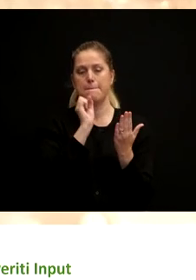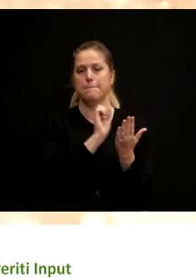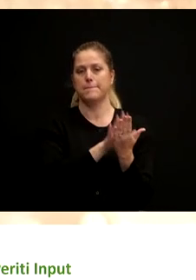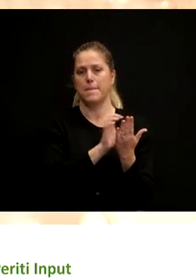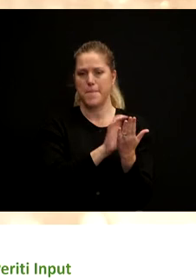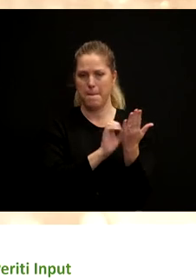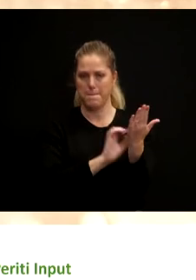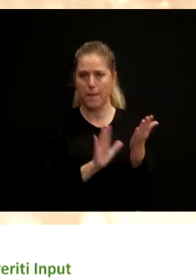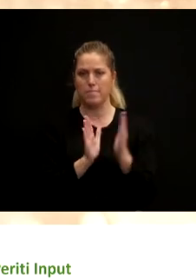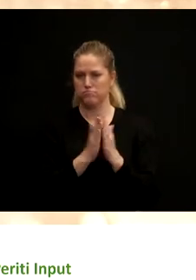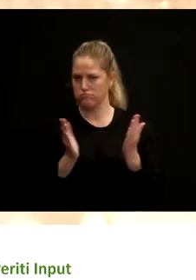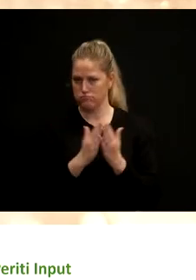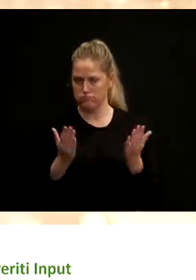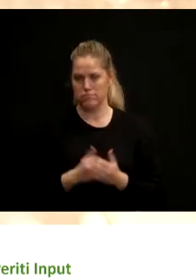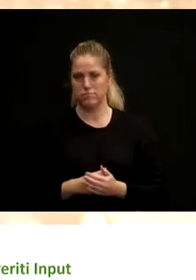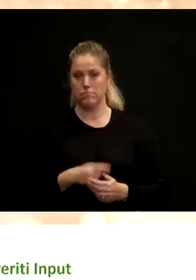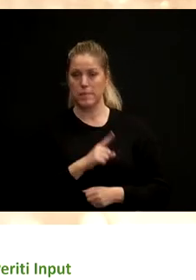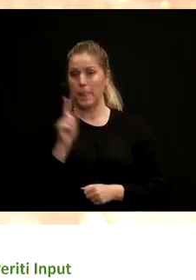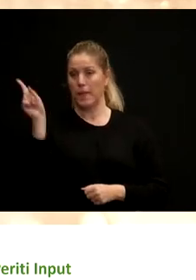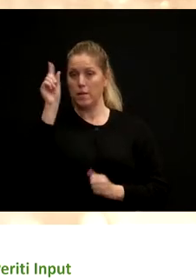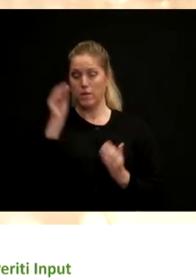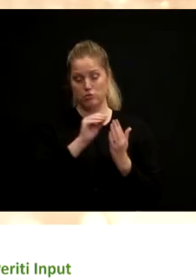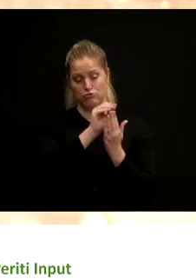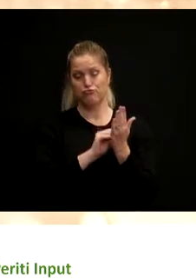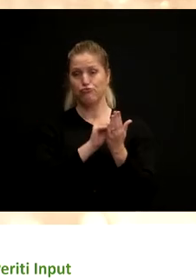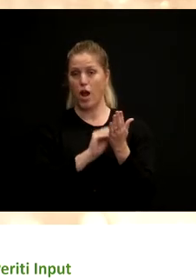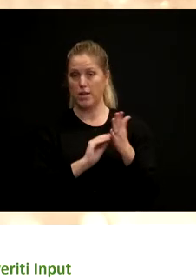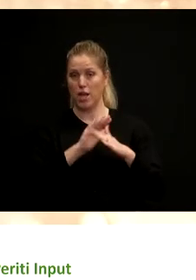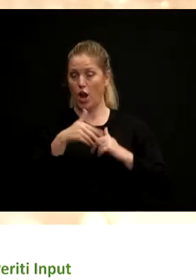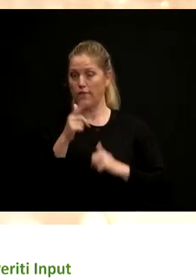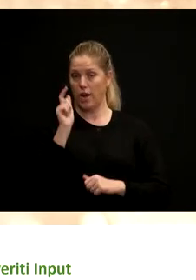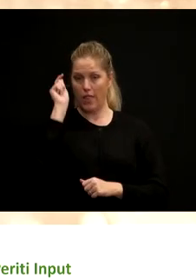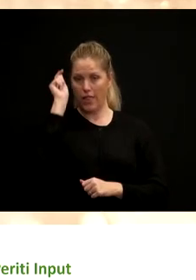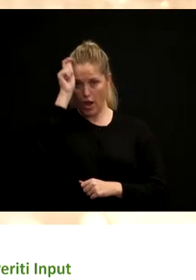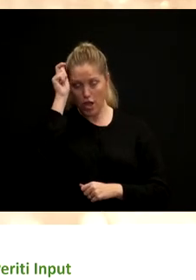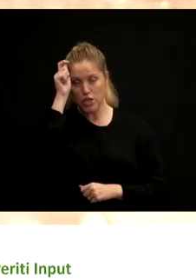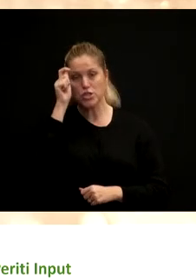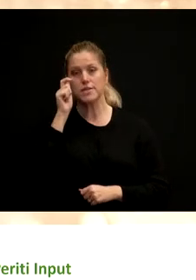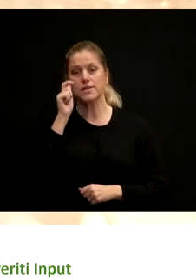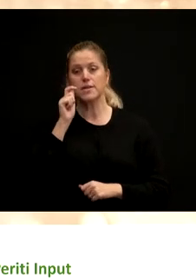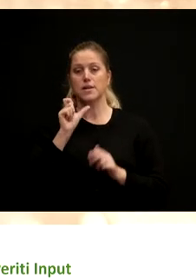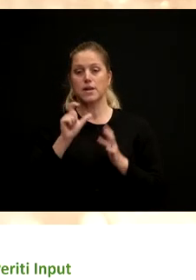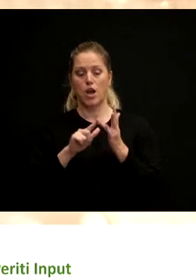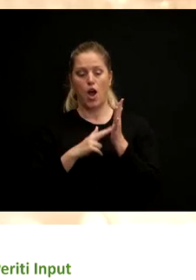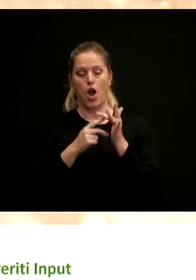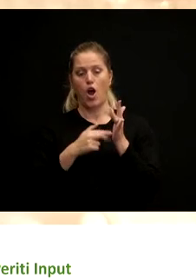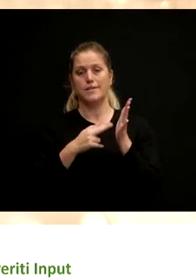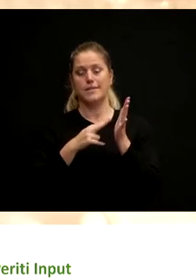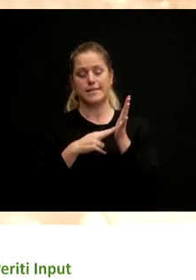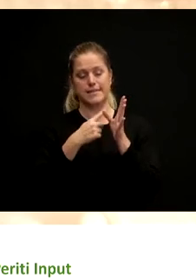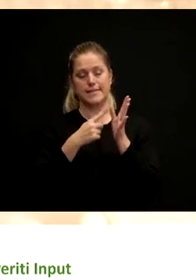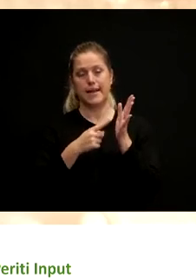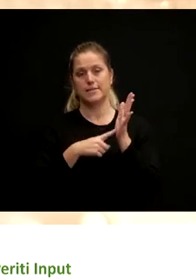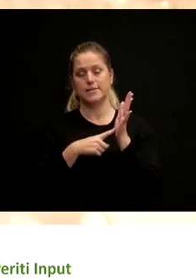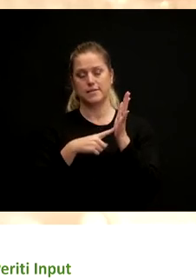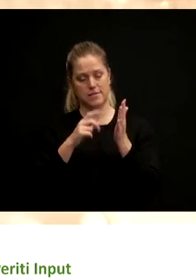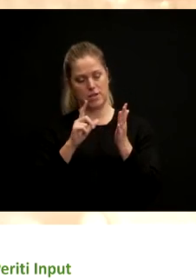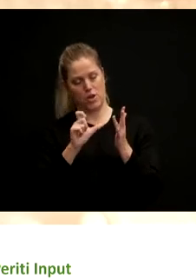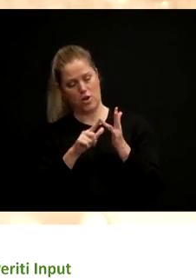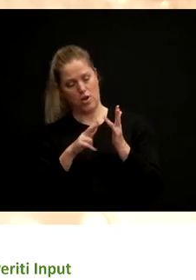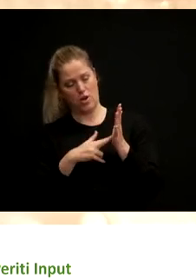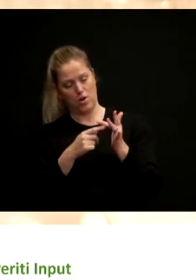and interests include moral theology and continental philosophy, phenomenology and